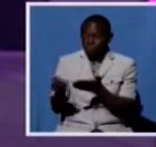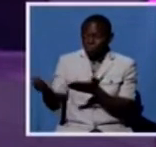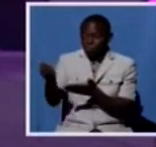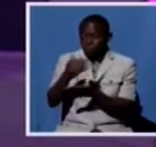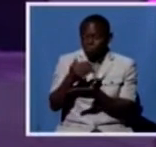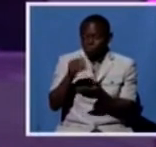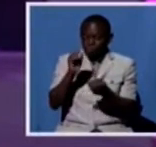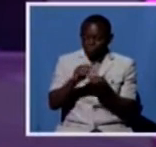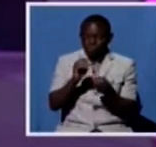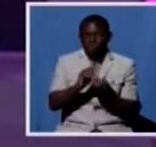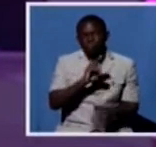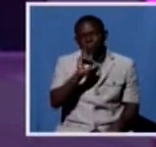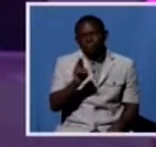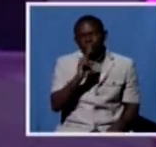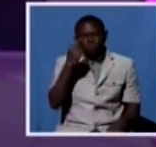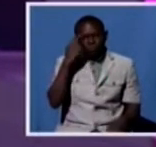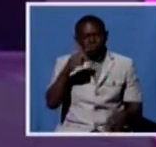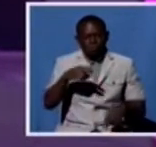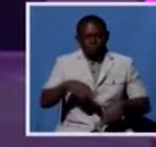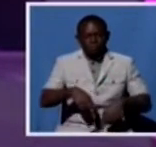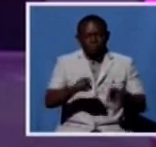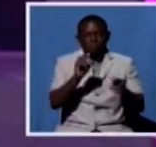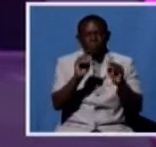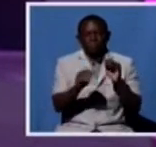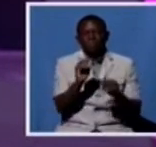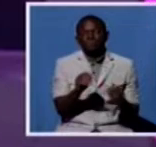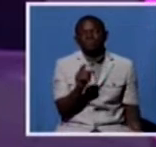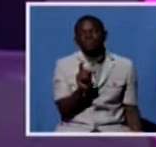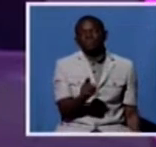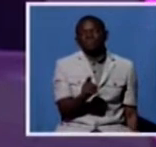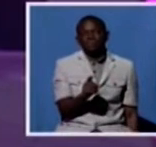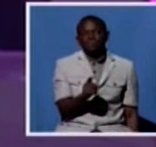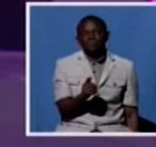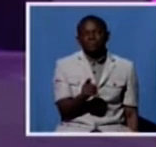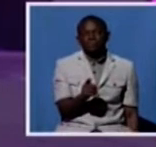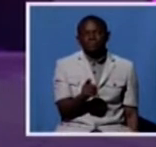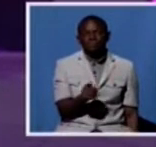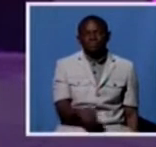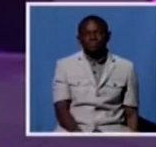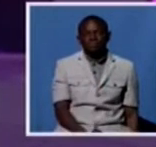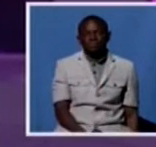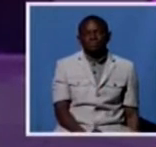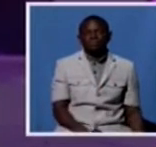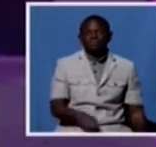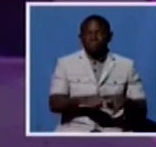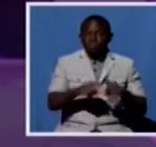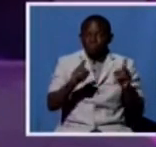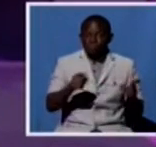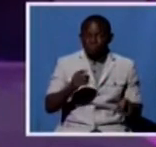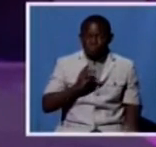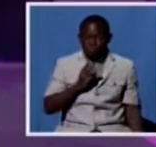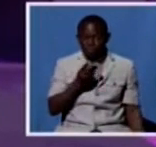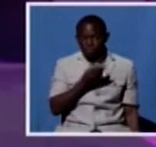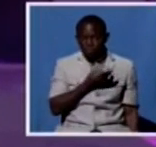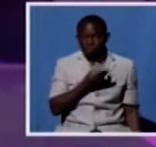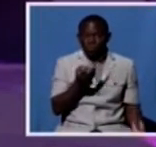rehabilitation. But what we would want to see is a tilt, so that we have more and more funds going into